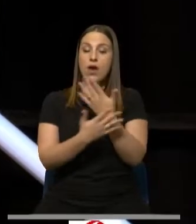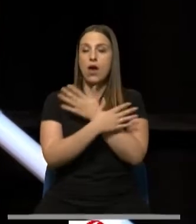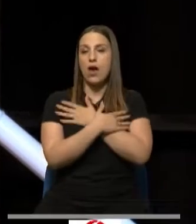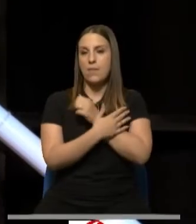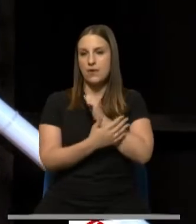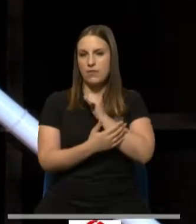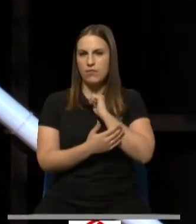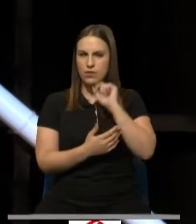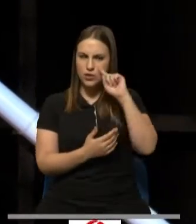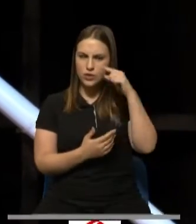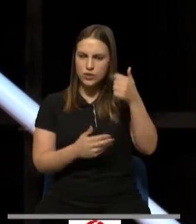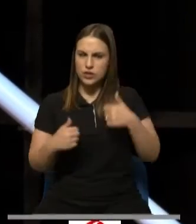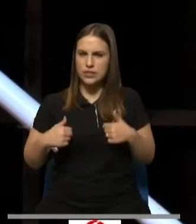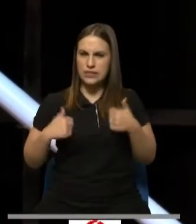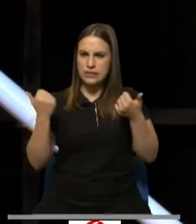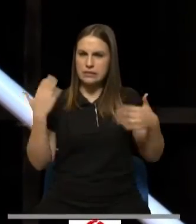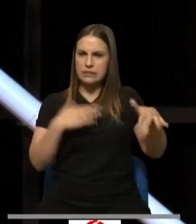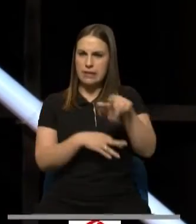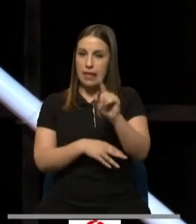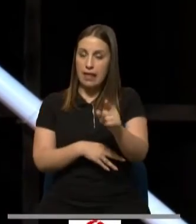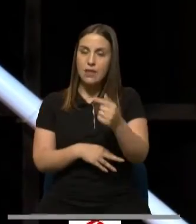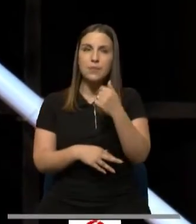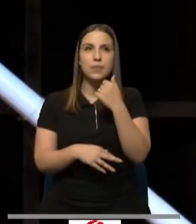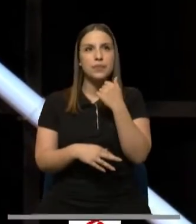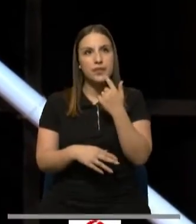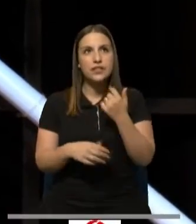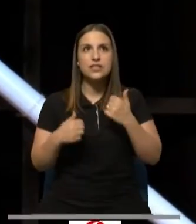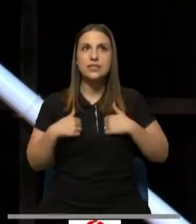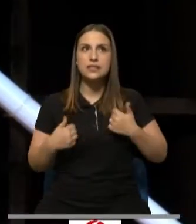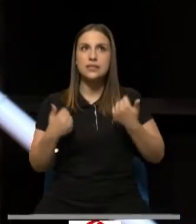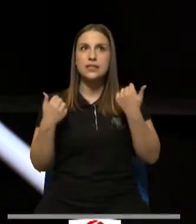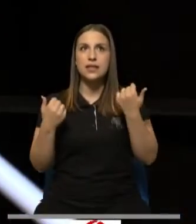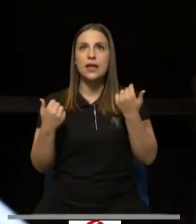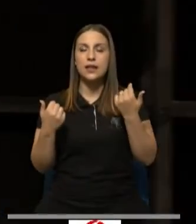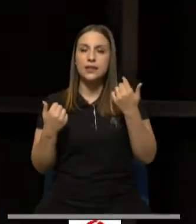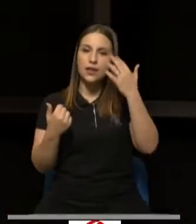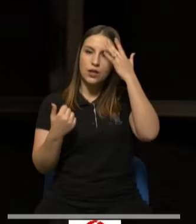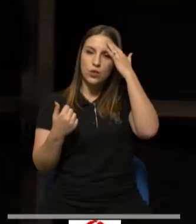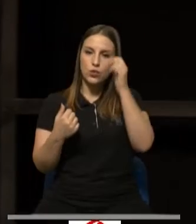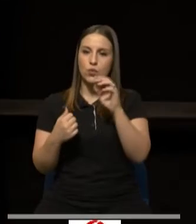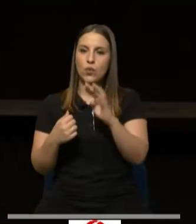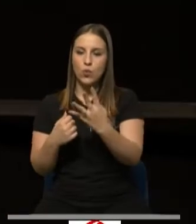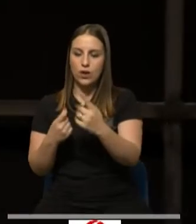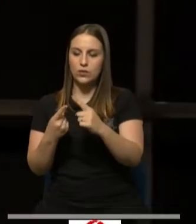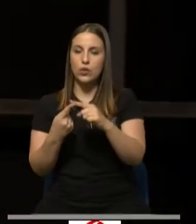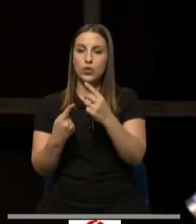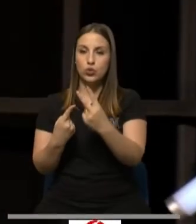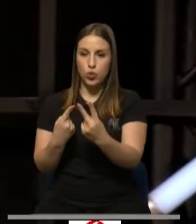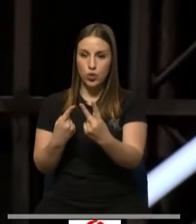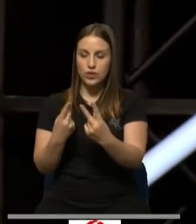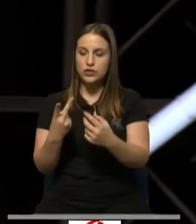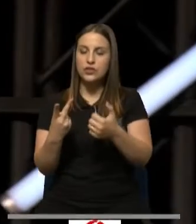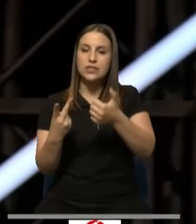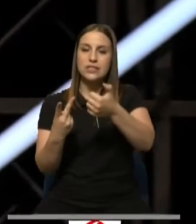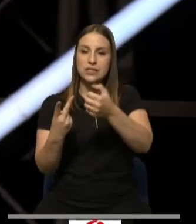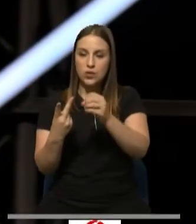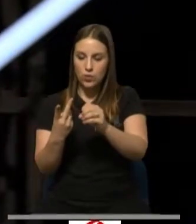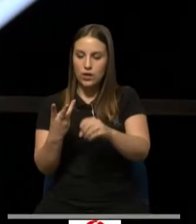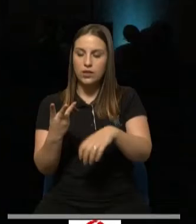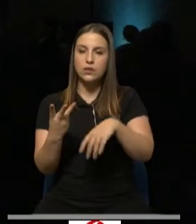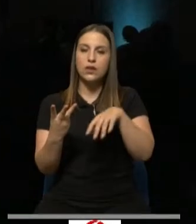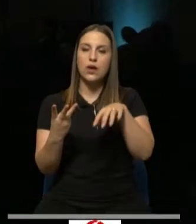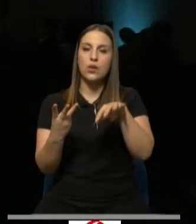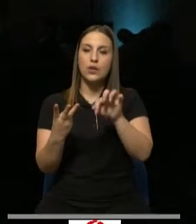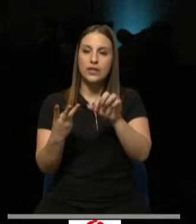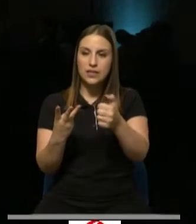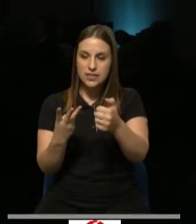good friend of mine who is a specialist in cities. I've always said the cities are defined with 4 numbers, 2, 50, 75